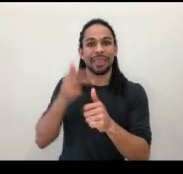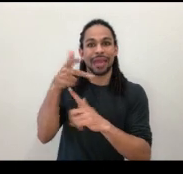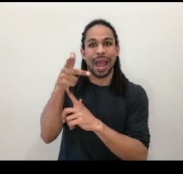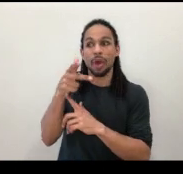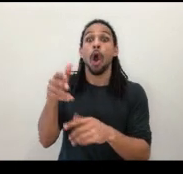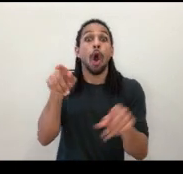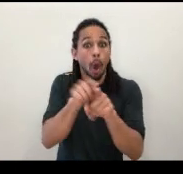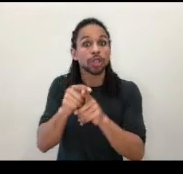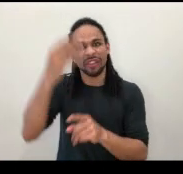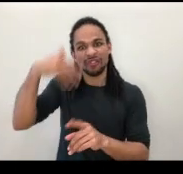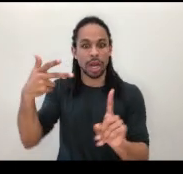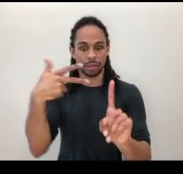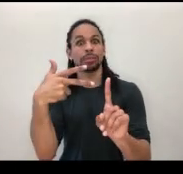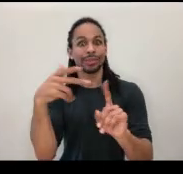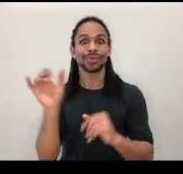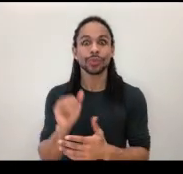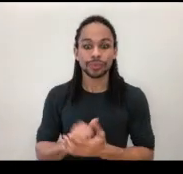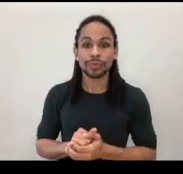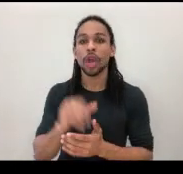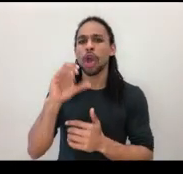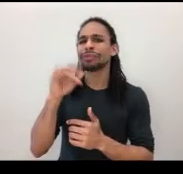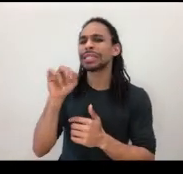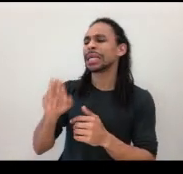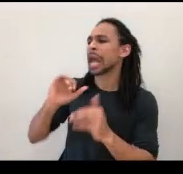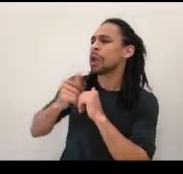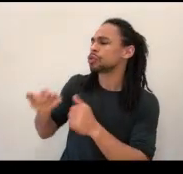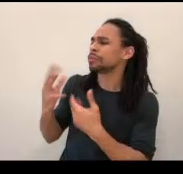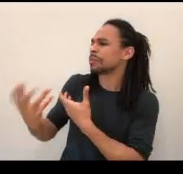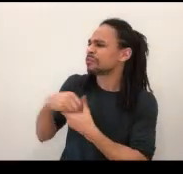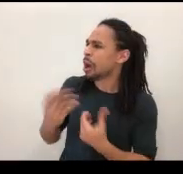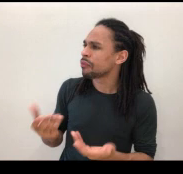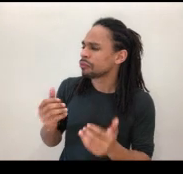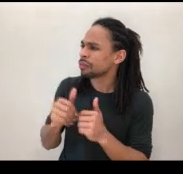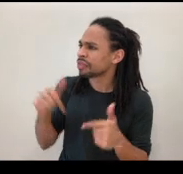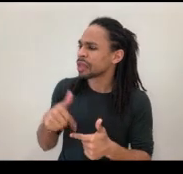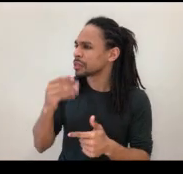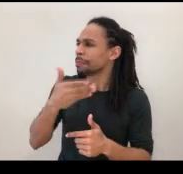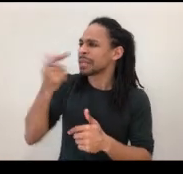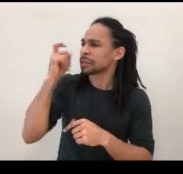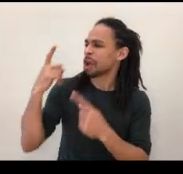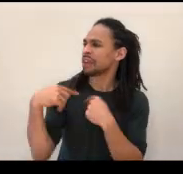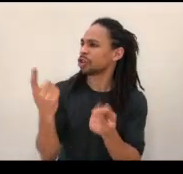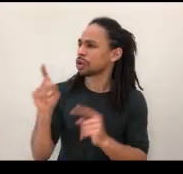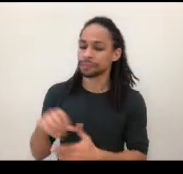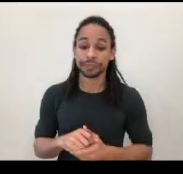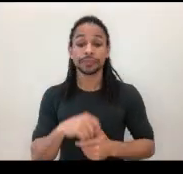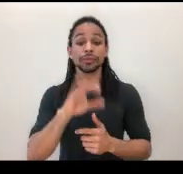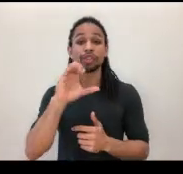it. Christine, how did you get involved with Best Summer Ever? And we, you know, had a